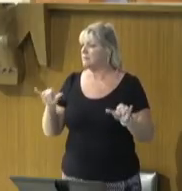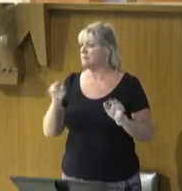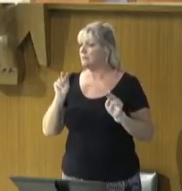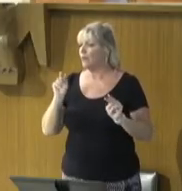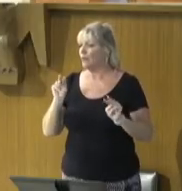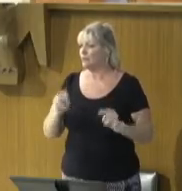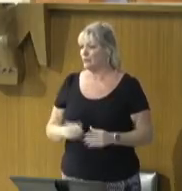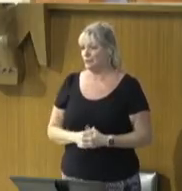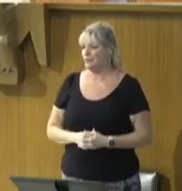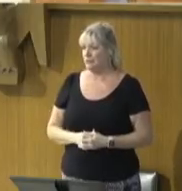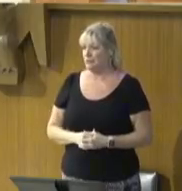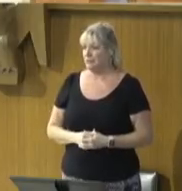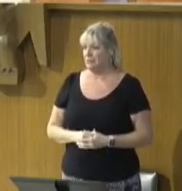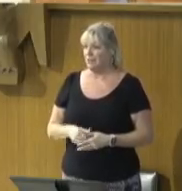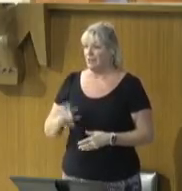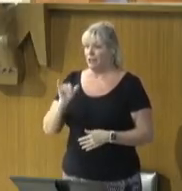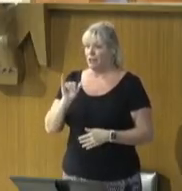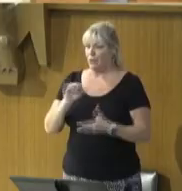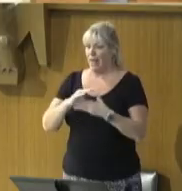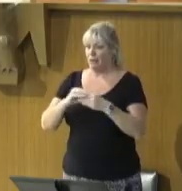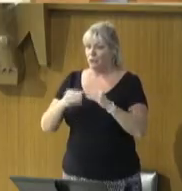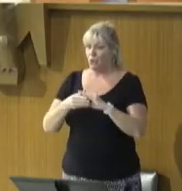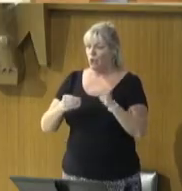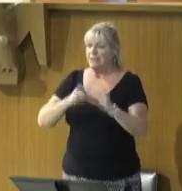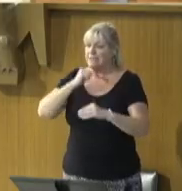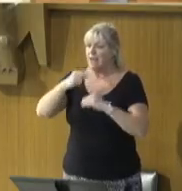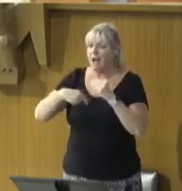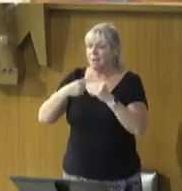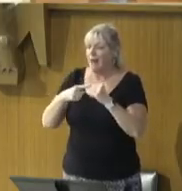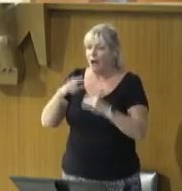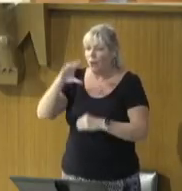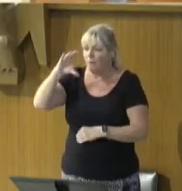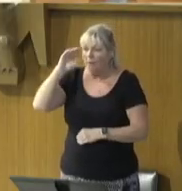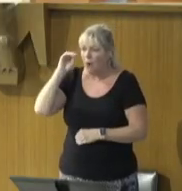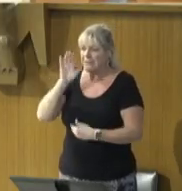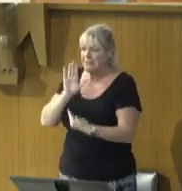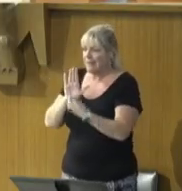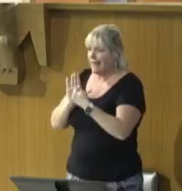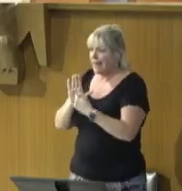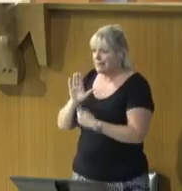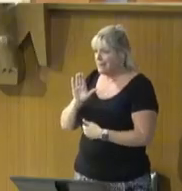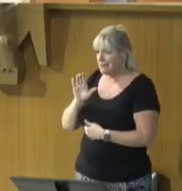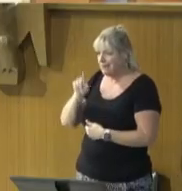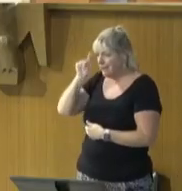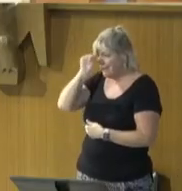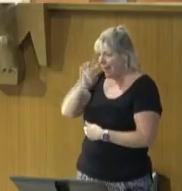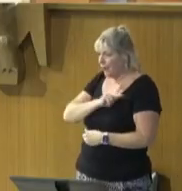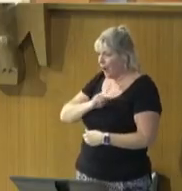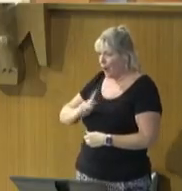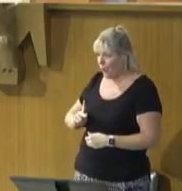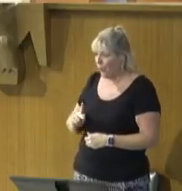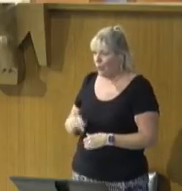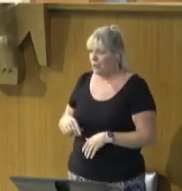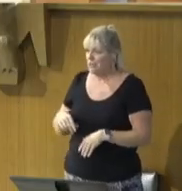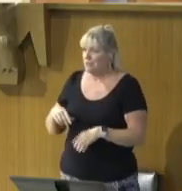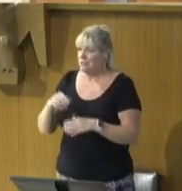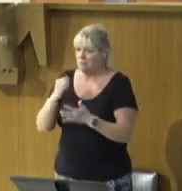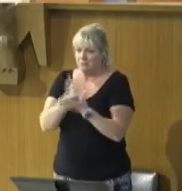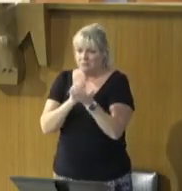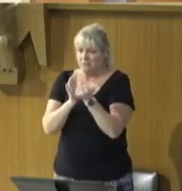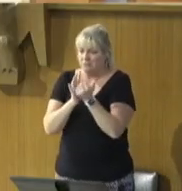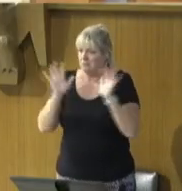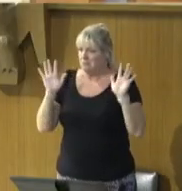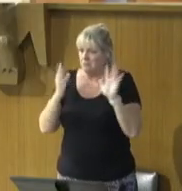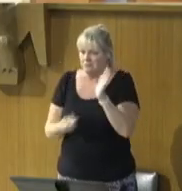And just as the Exodus story is not about Moses versus Pharaoh, the resurrection is not about Jesus versus the Roman occupiers